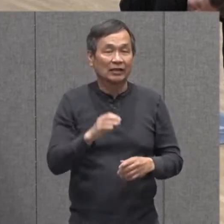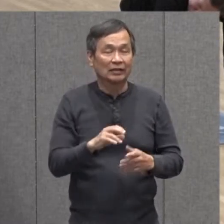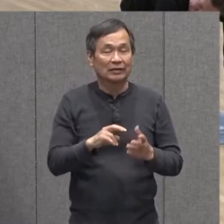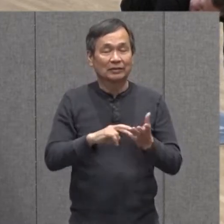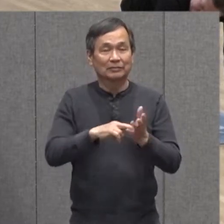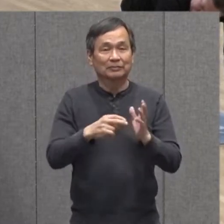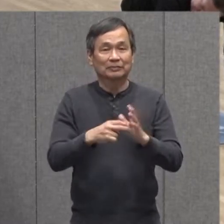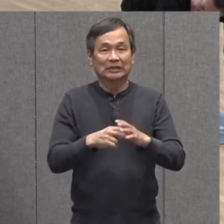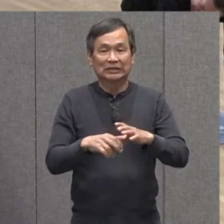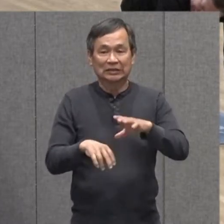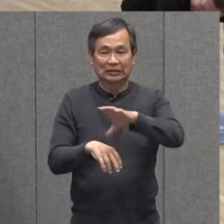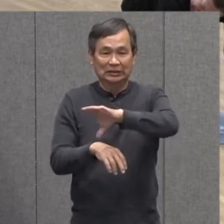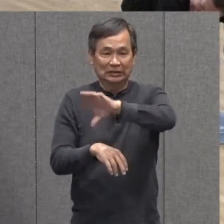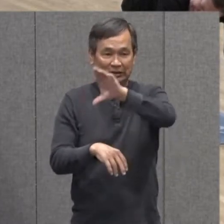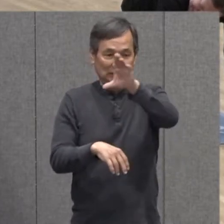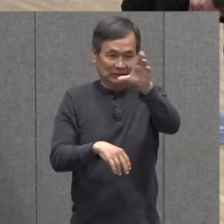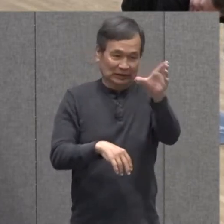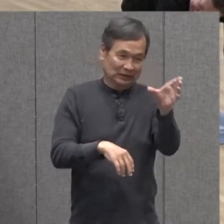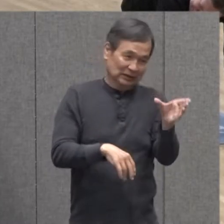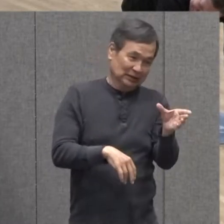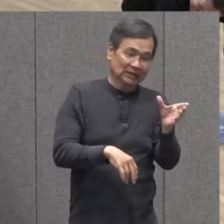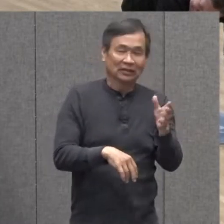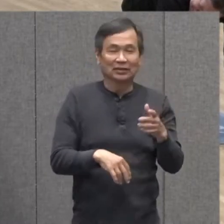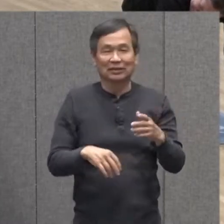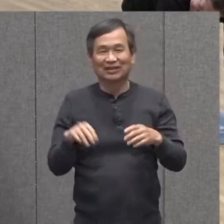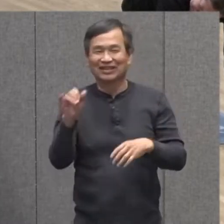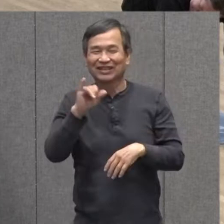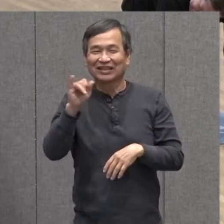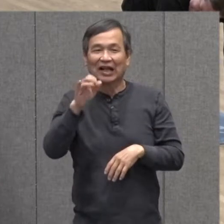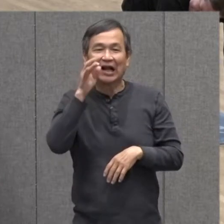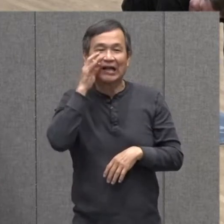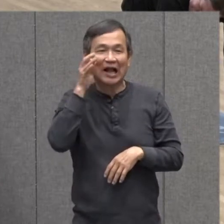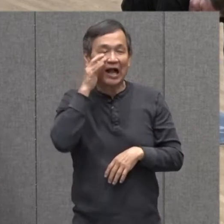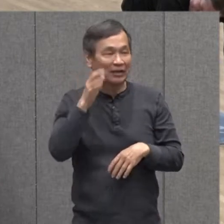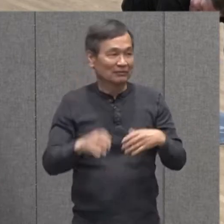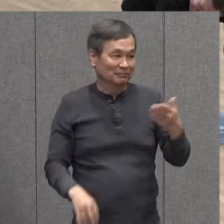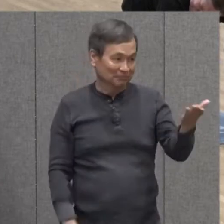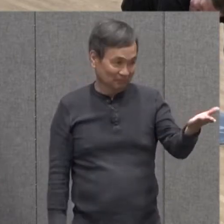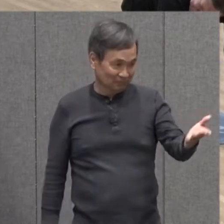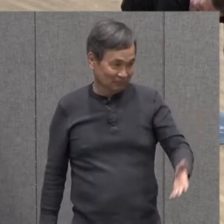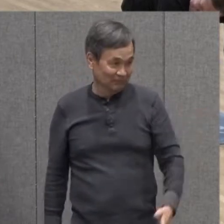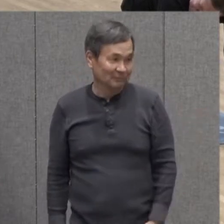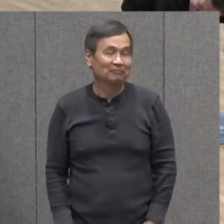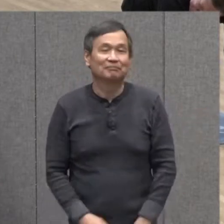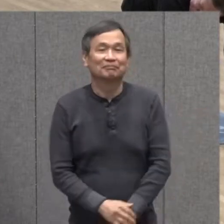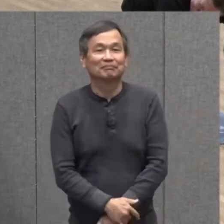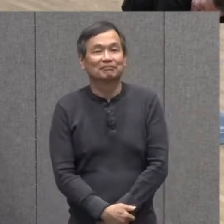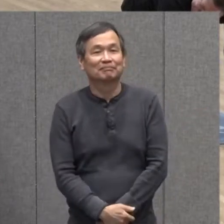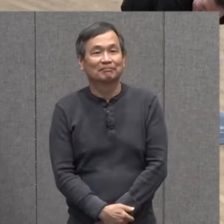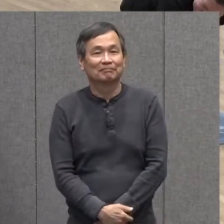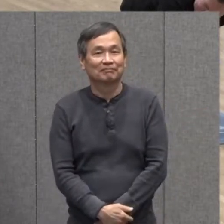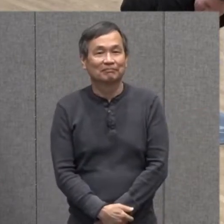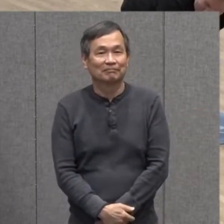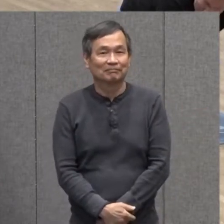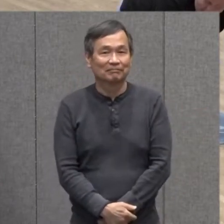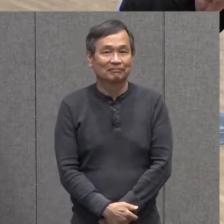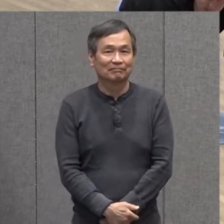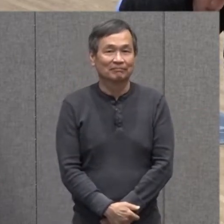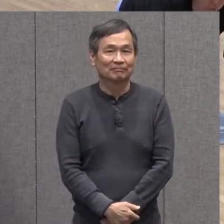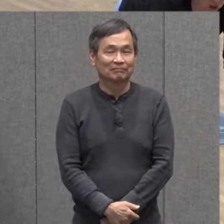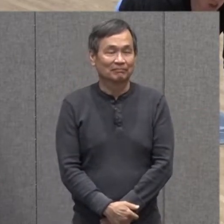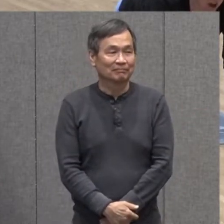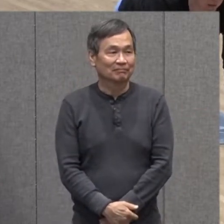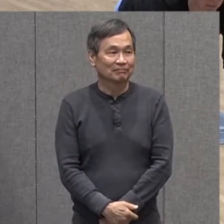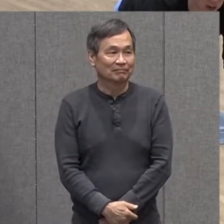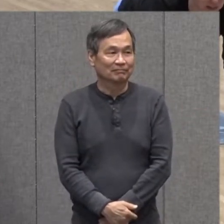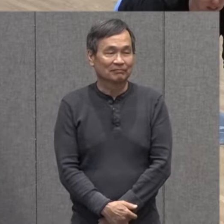comes up real high. Vamos a imaginarnos que somos un gato y encurvamos nuestra espalda. And then